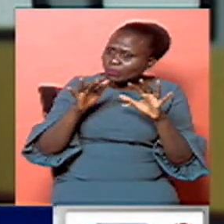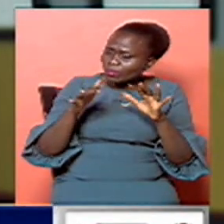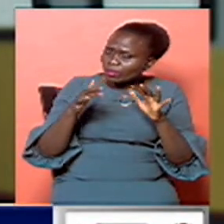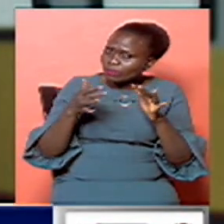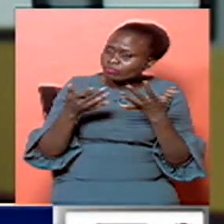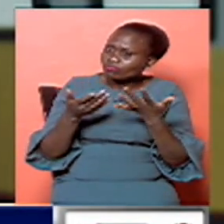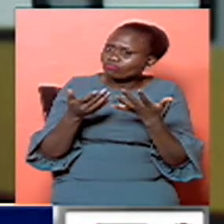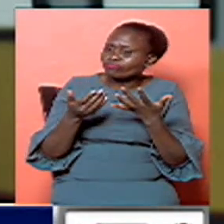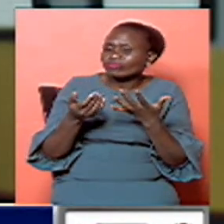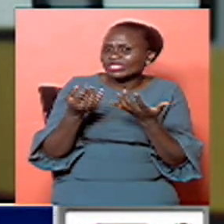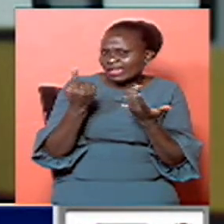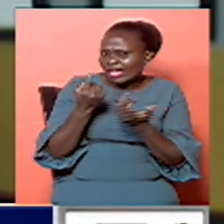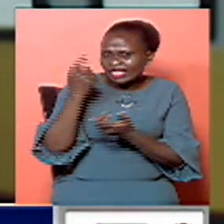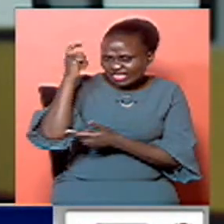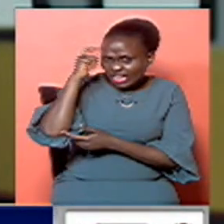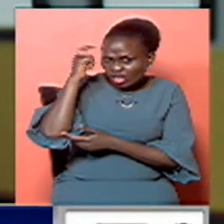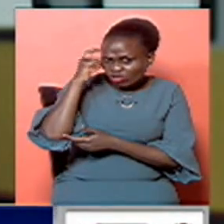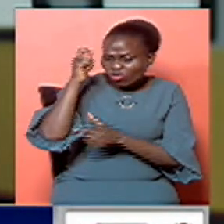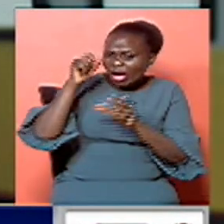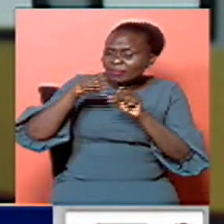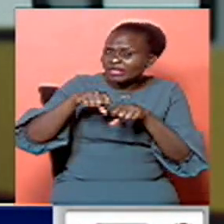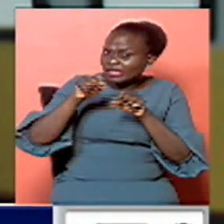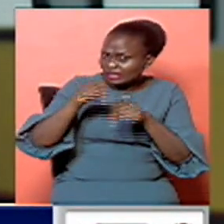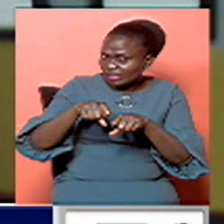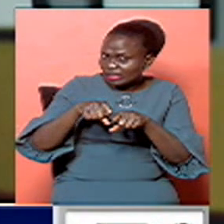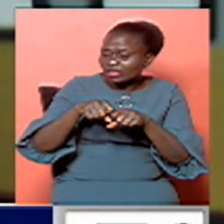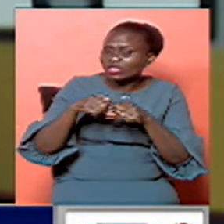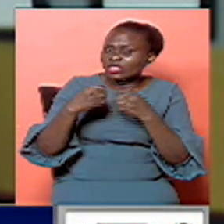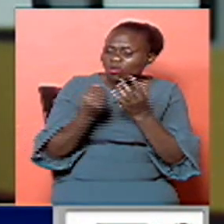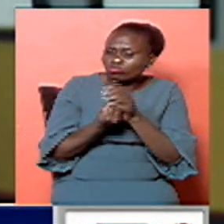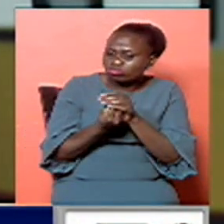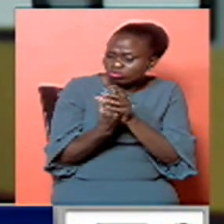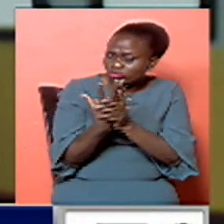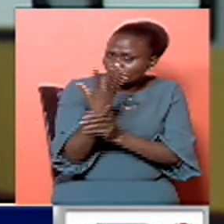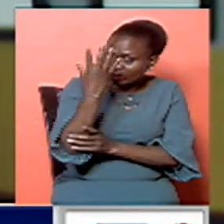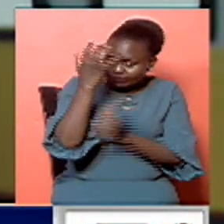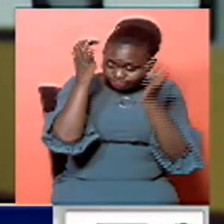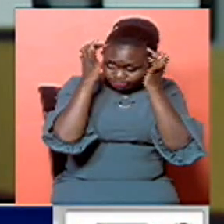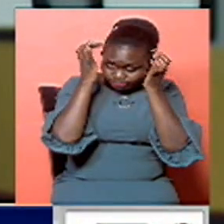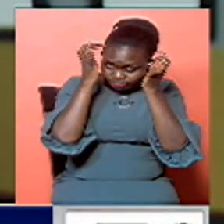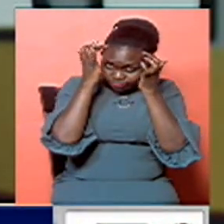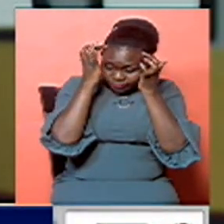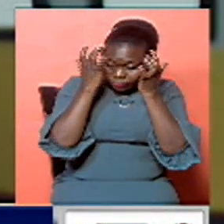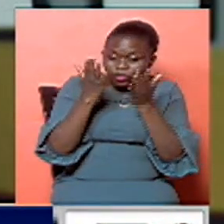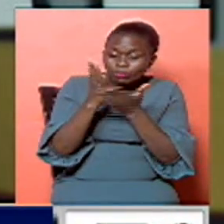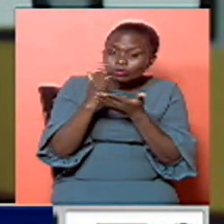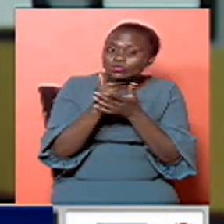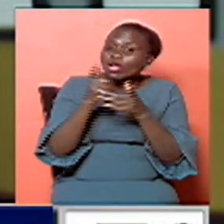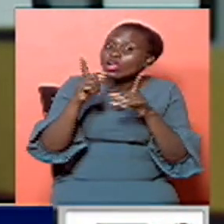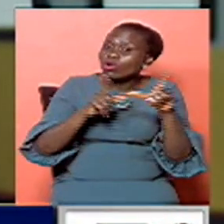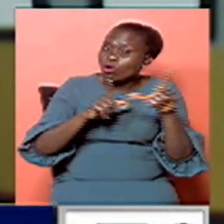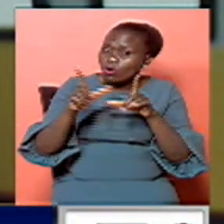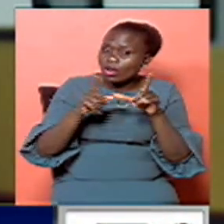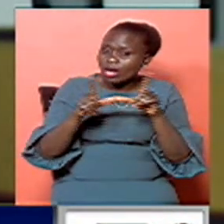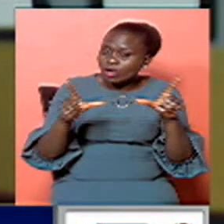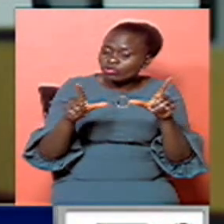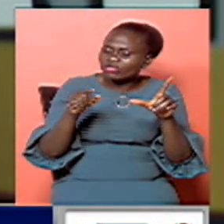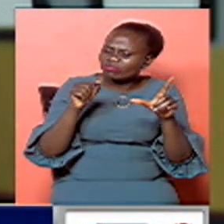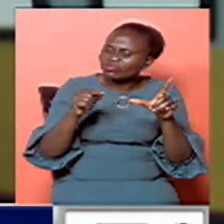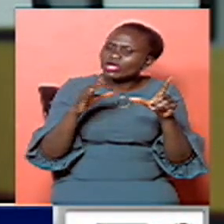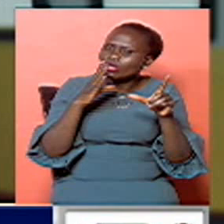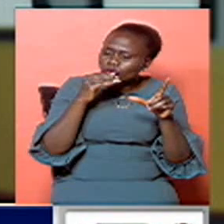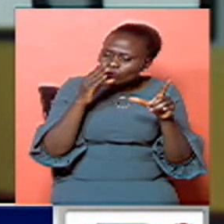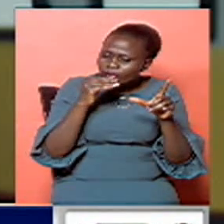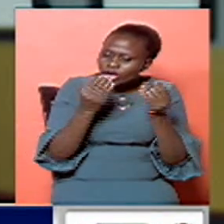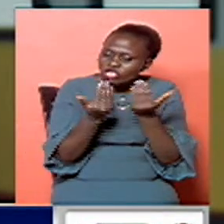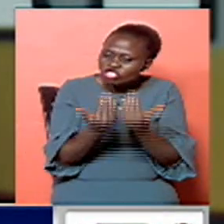of intellectual abilities and cognitive growth in a child, because local languages are the languages that are spoken